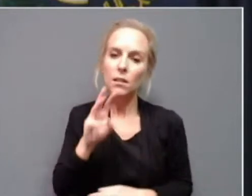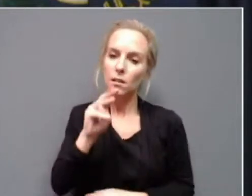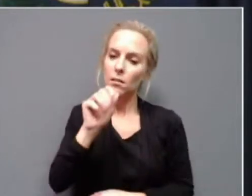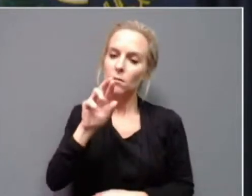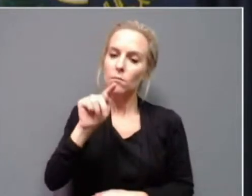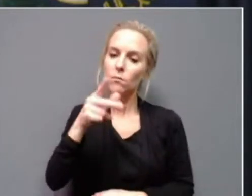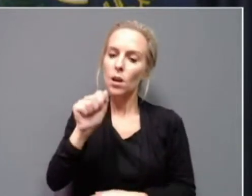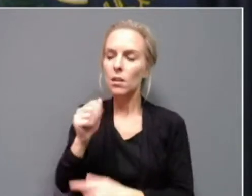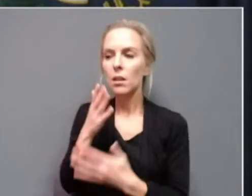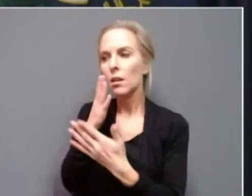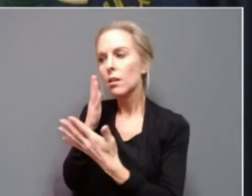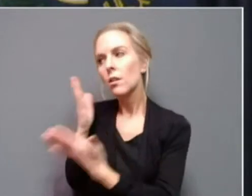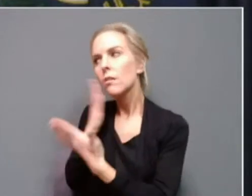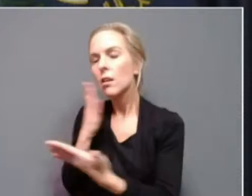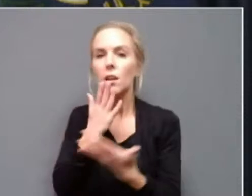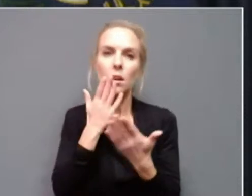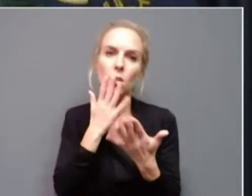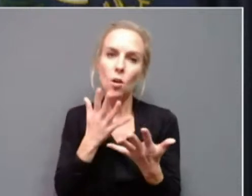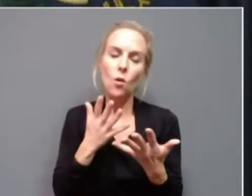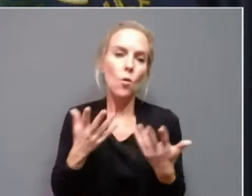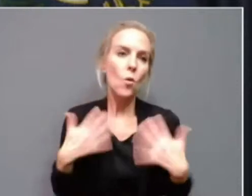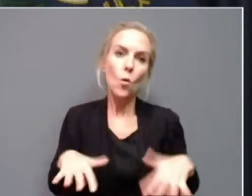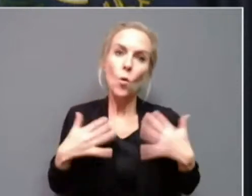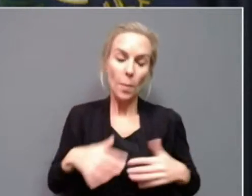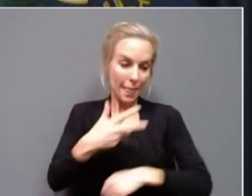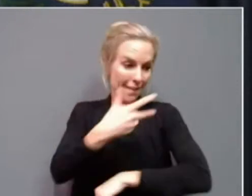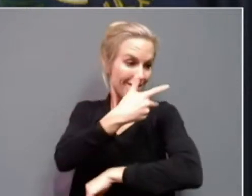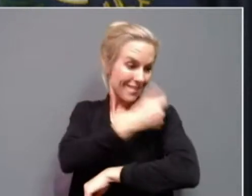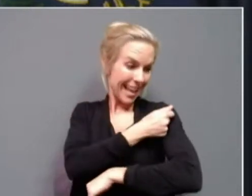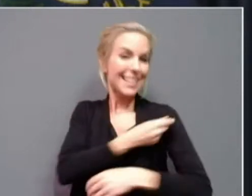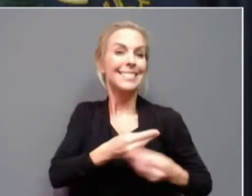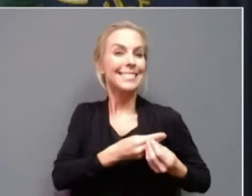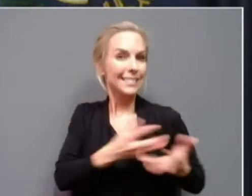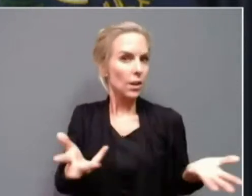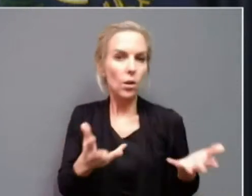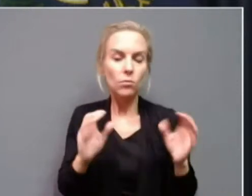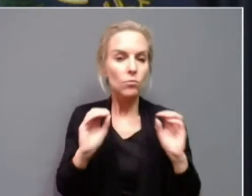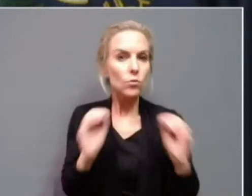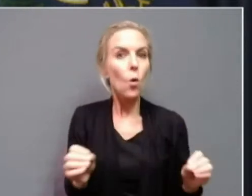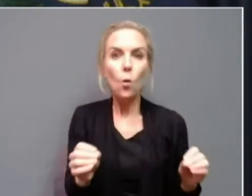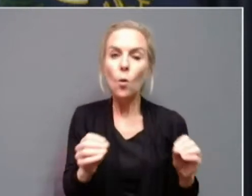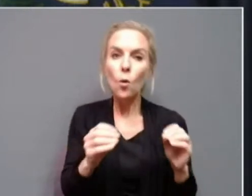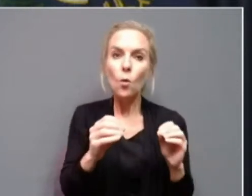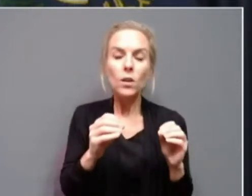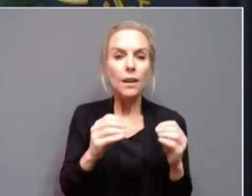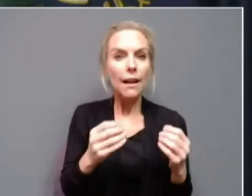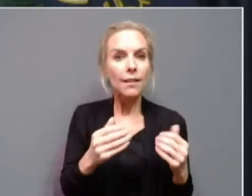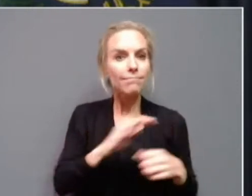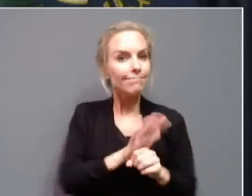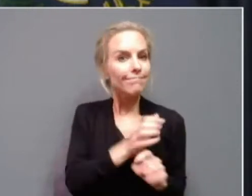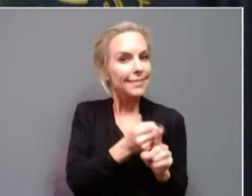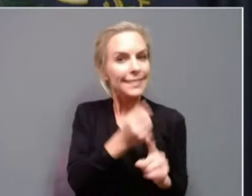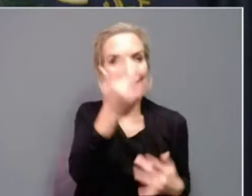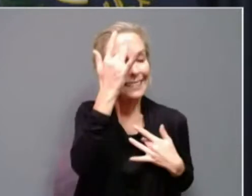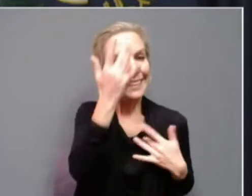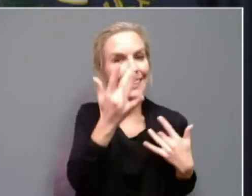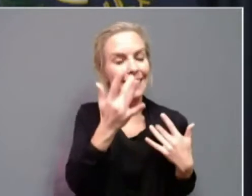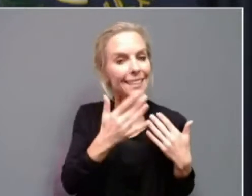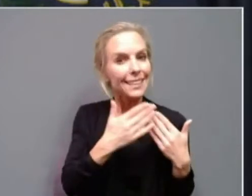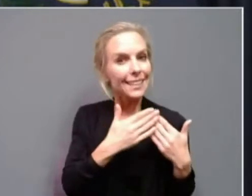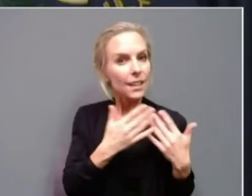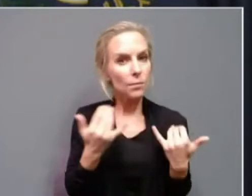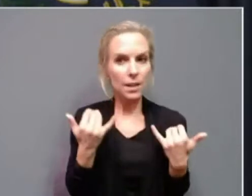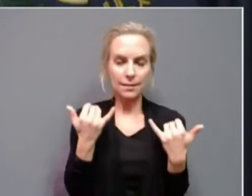had no more positives since that vaccination clinic. I'm going to be honest, we're all anxiously